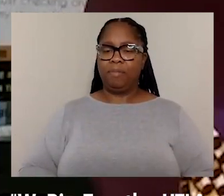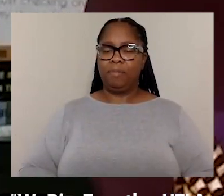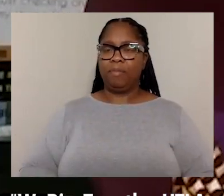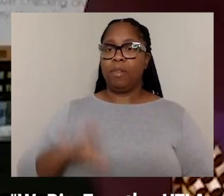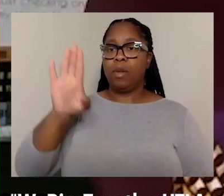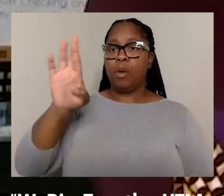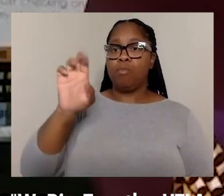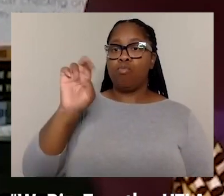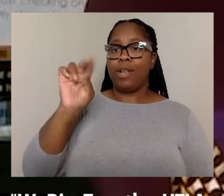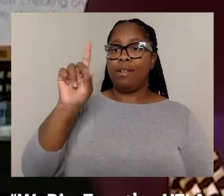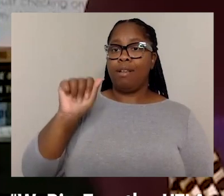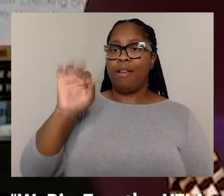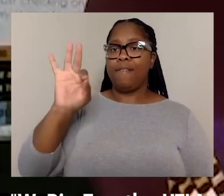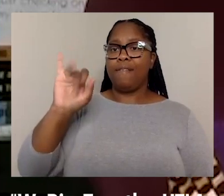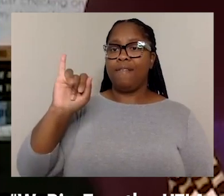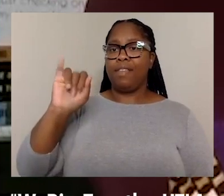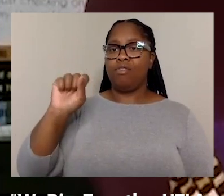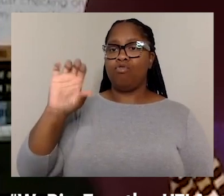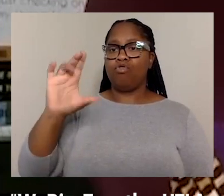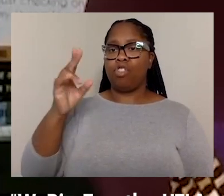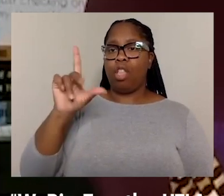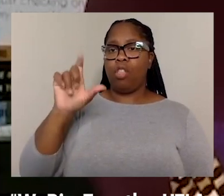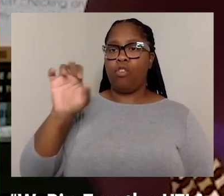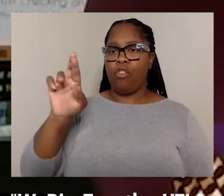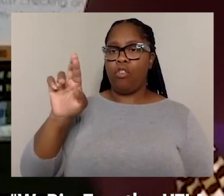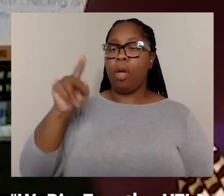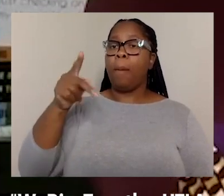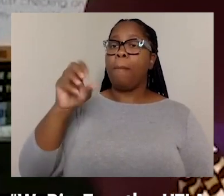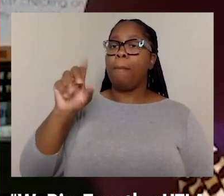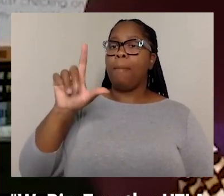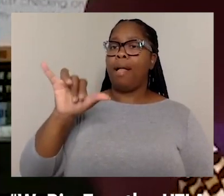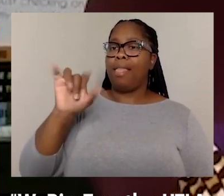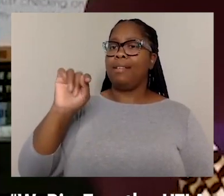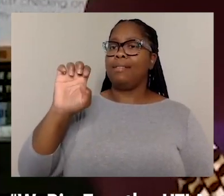Brenda Fischler, Polytechnic High School.